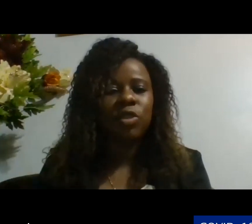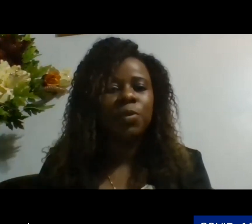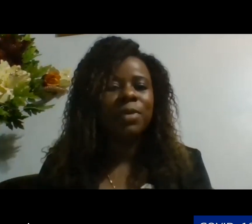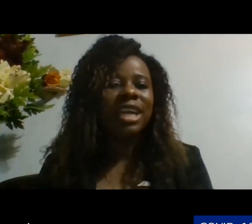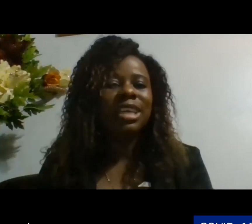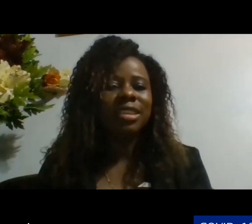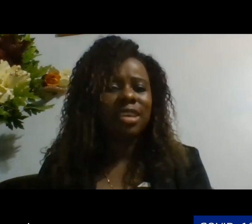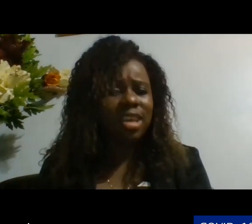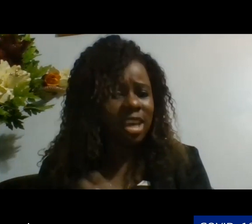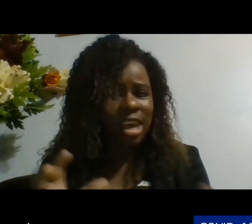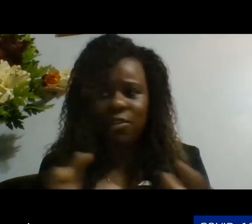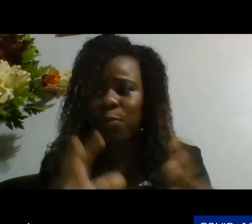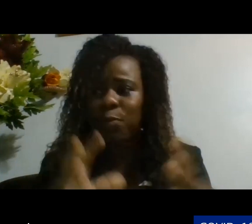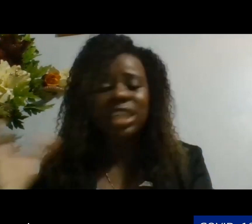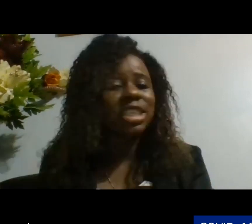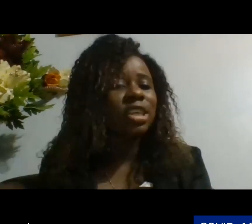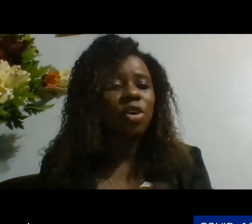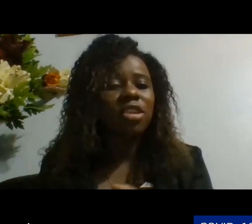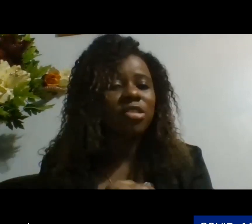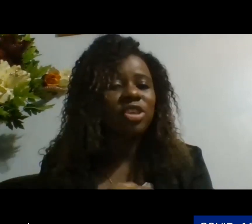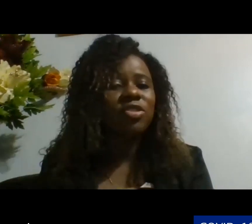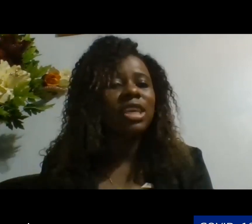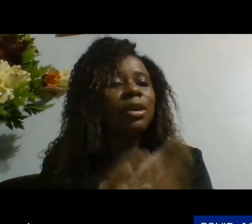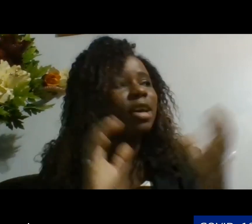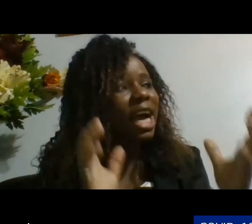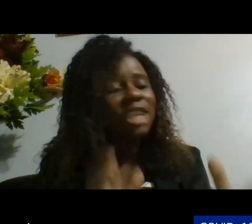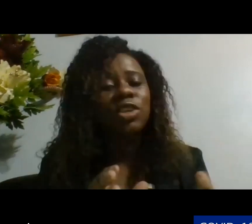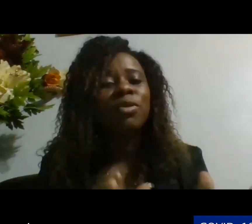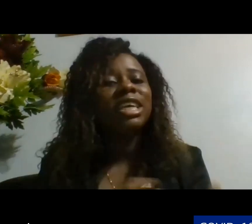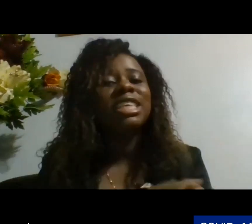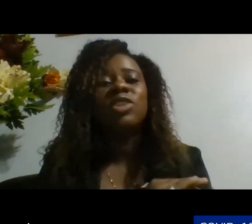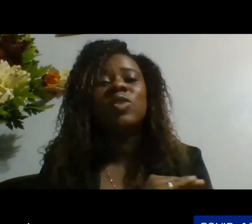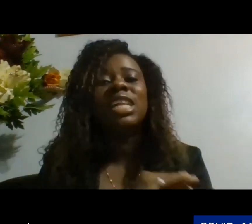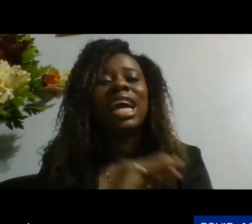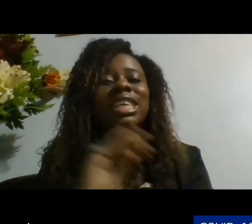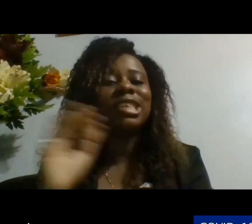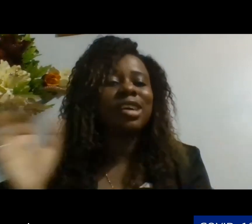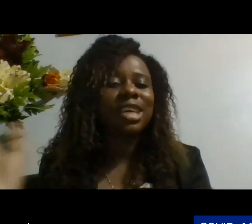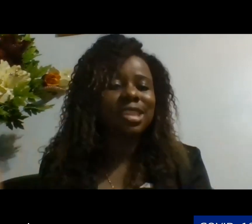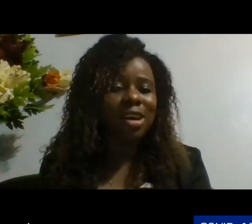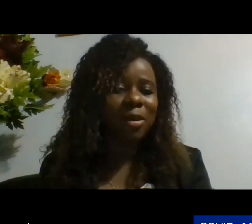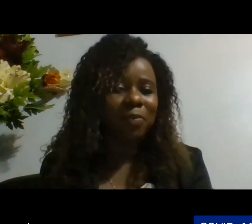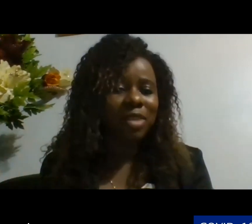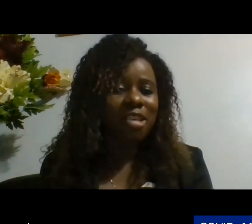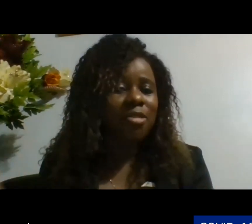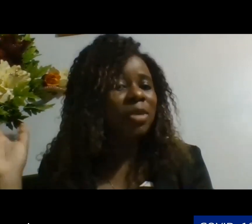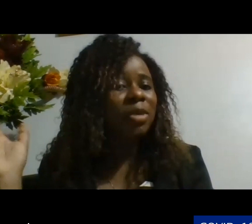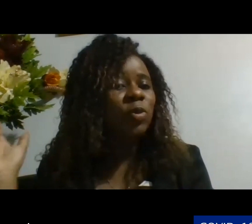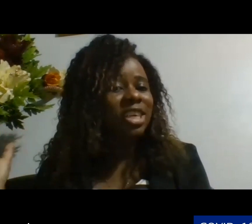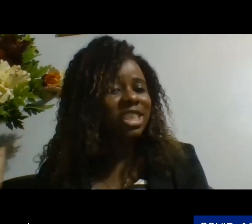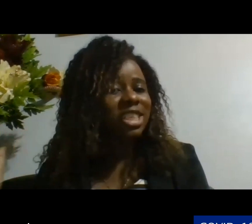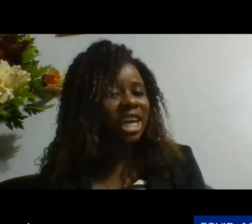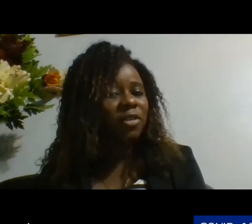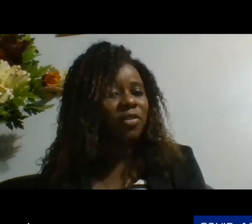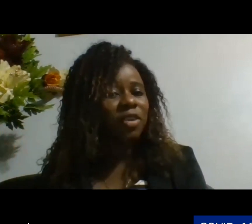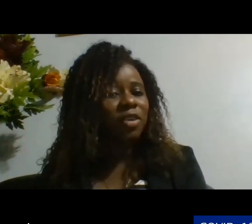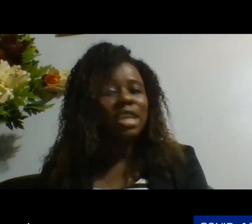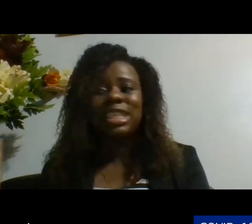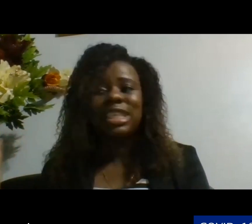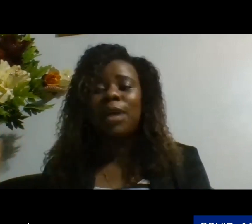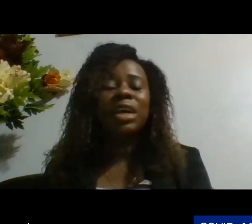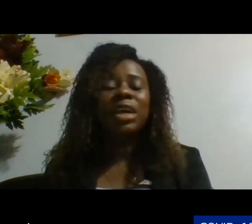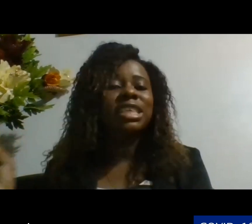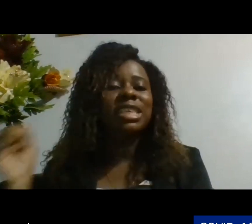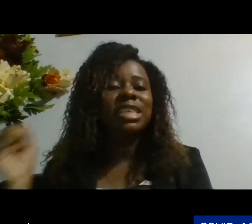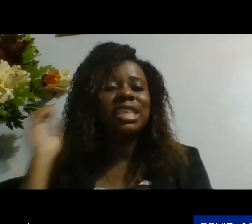the supermarket. If you purchase your whole grocery, as you bring it in, you Lysol it down. Remember, it was on a shelf.